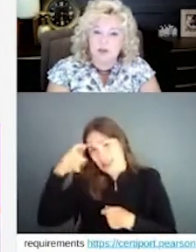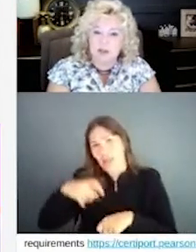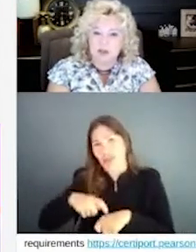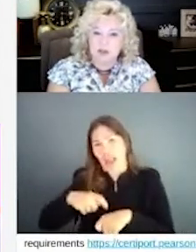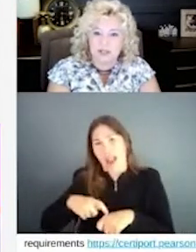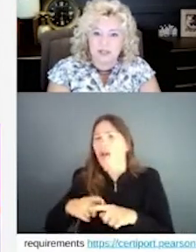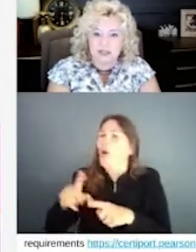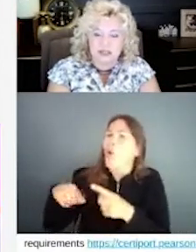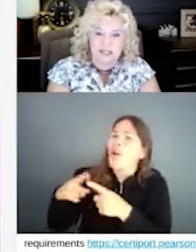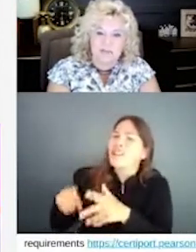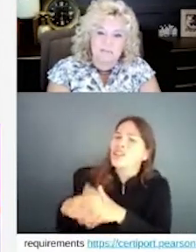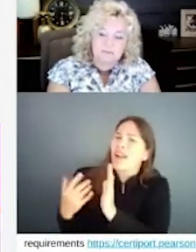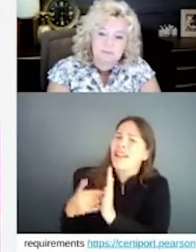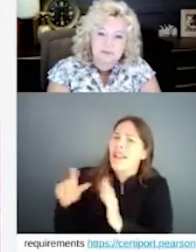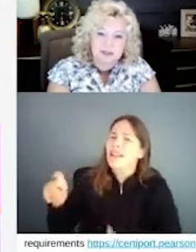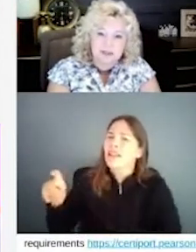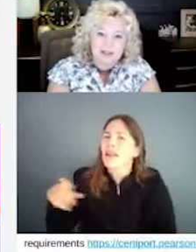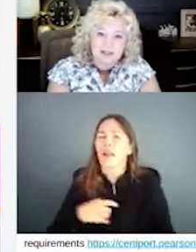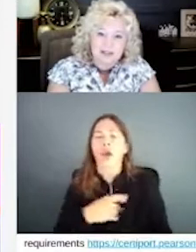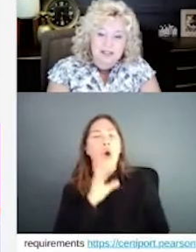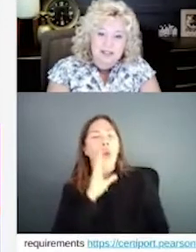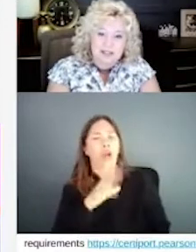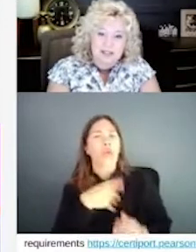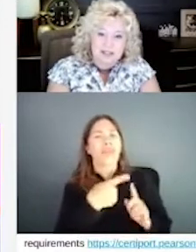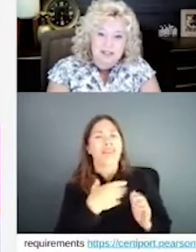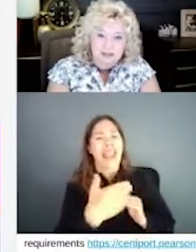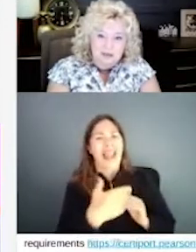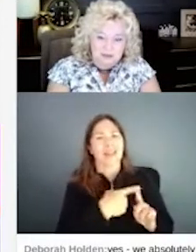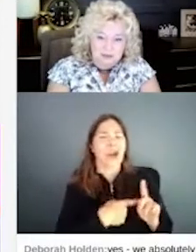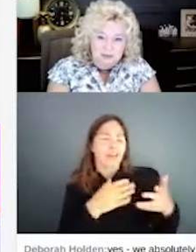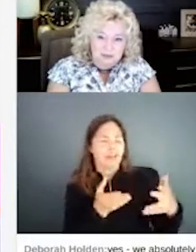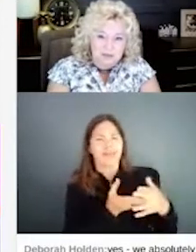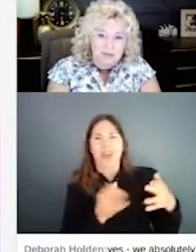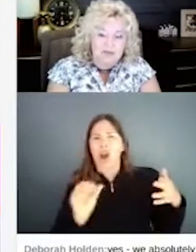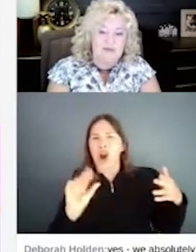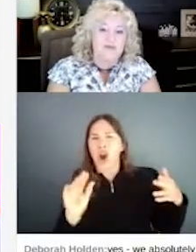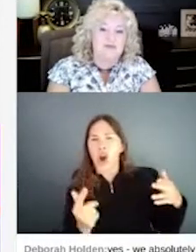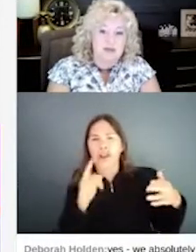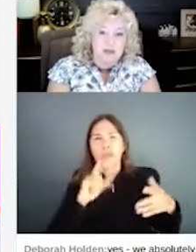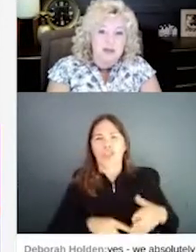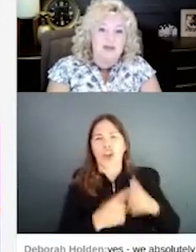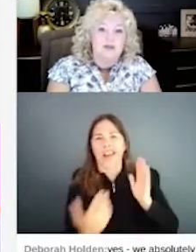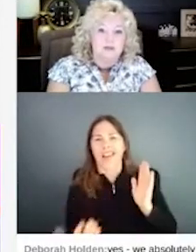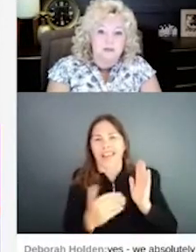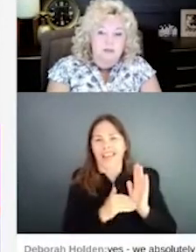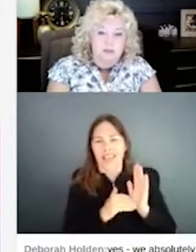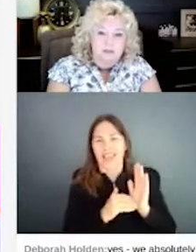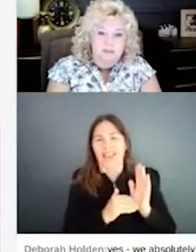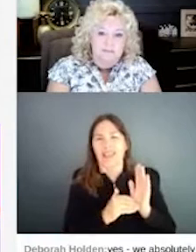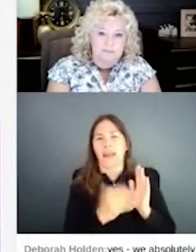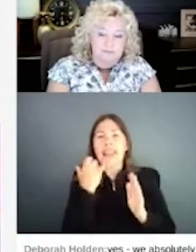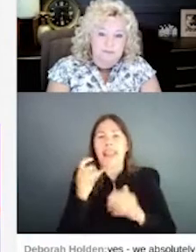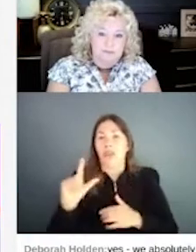those restart again? We're going to pick them up again in a month. So mid-August is when I'm going to start them up again. And there's details. If you